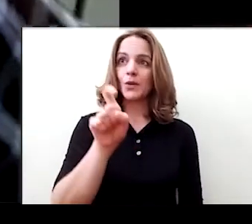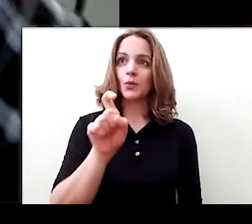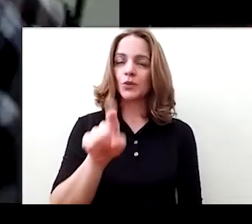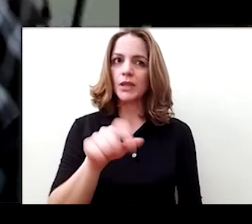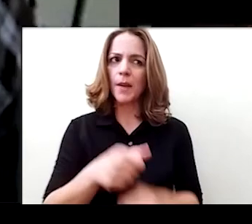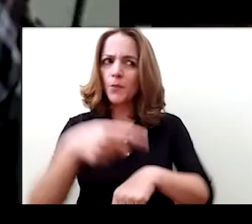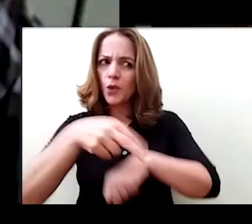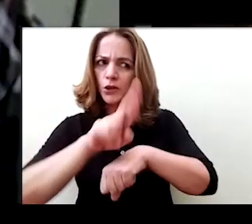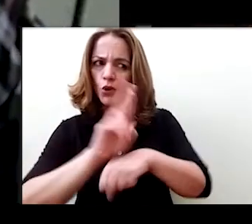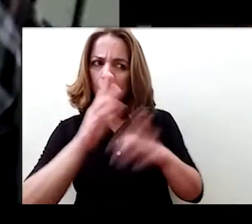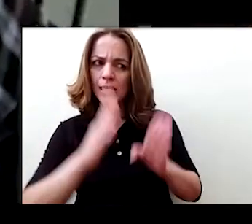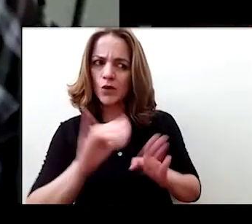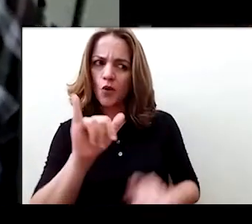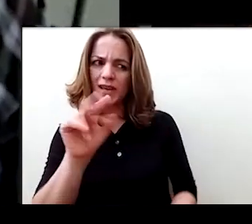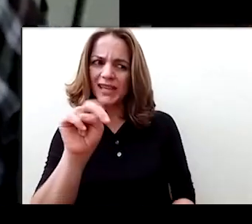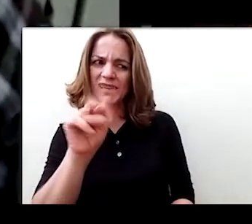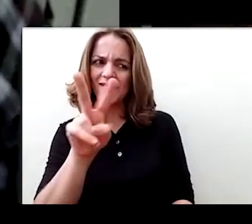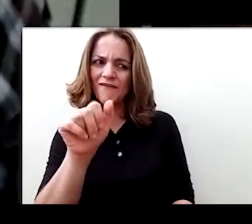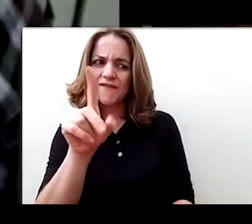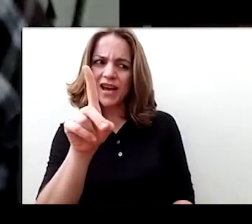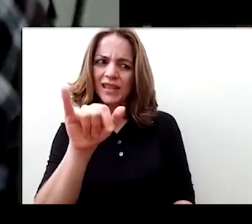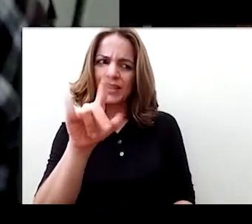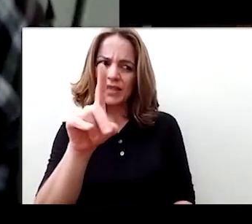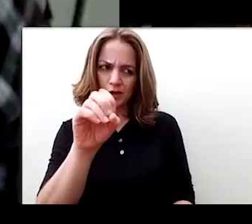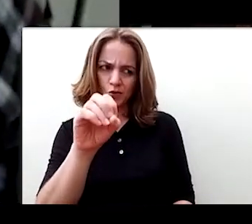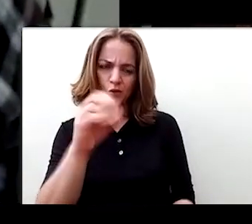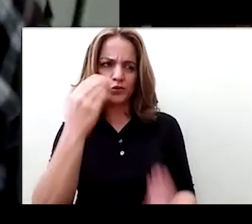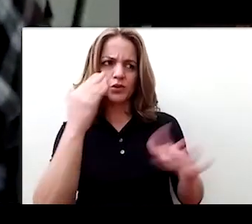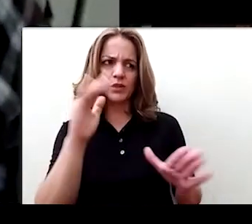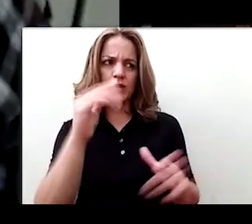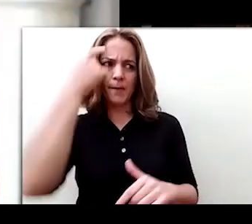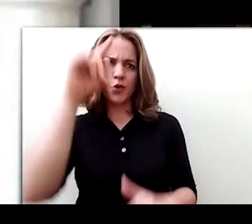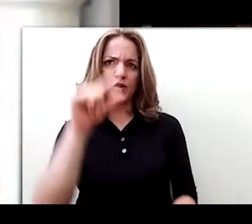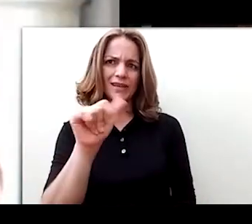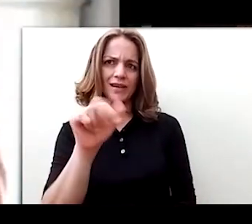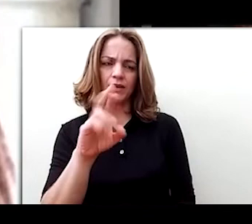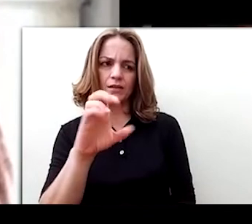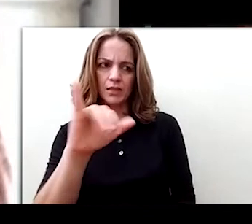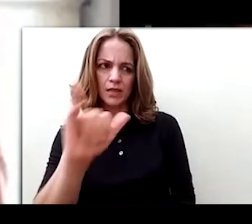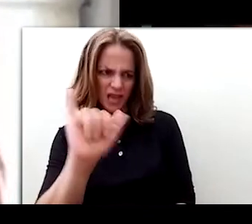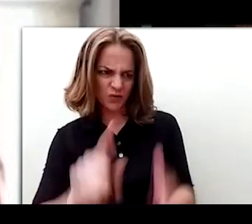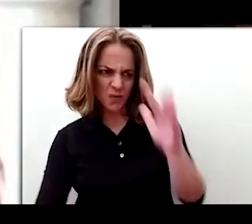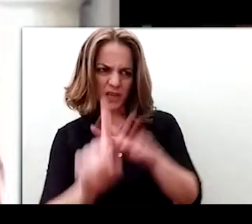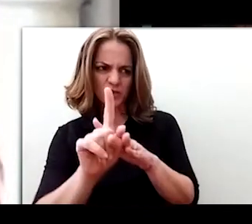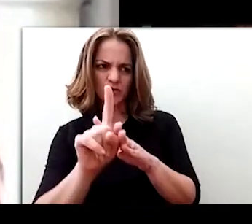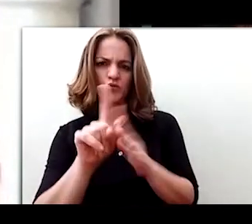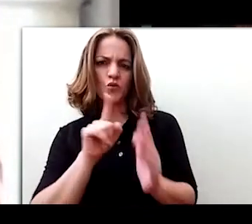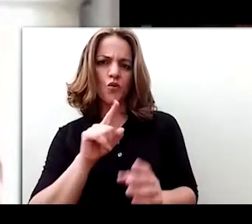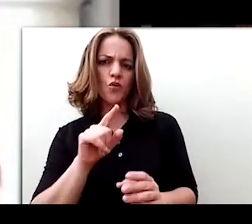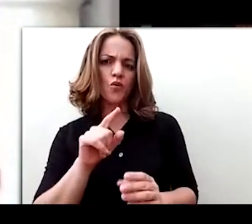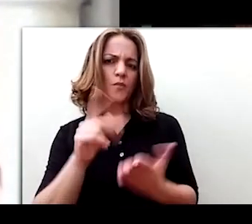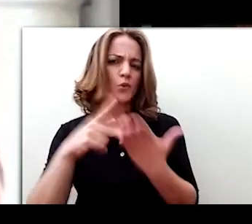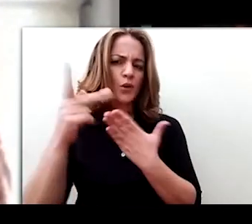in the early 70s by Garcia? Not sure if it was part of the Realidades series. No,